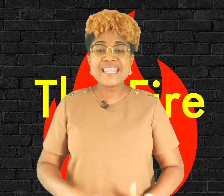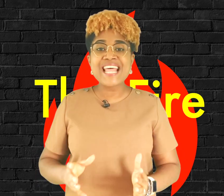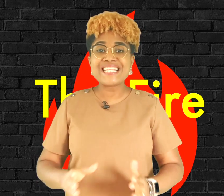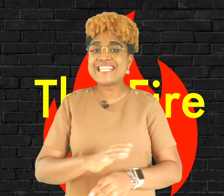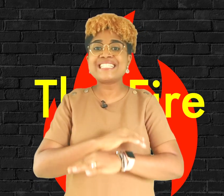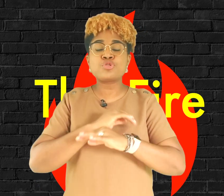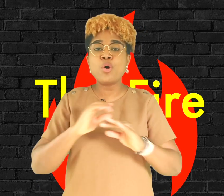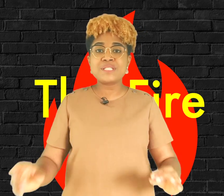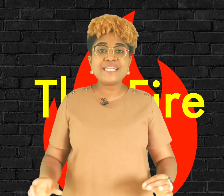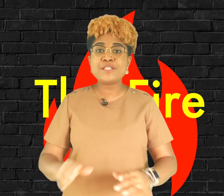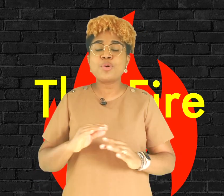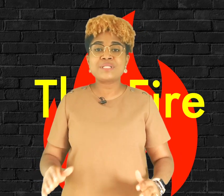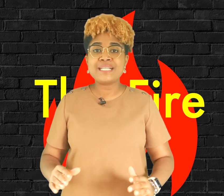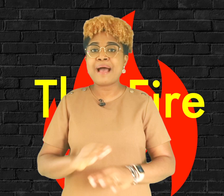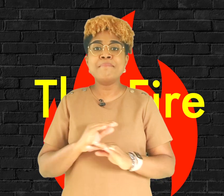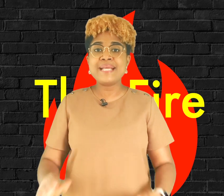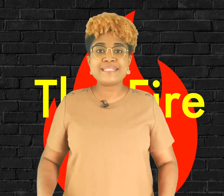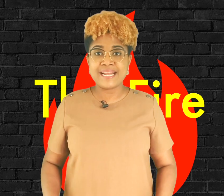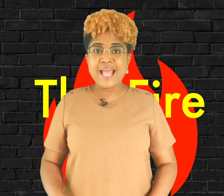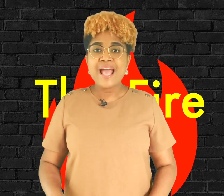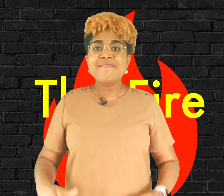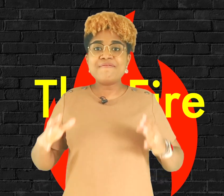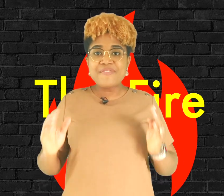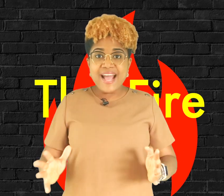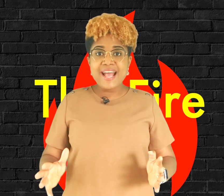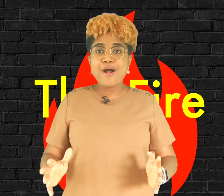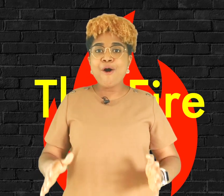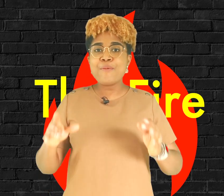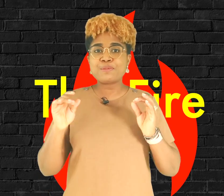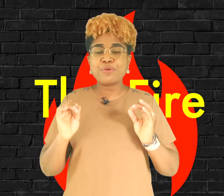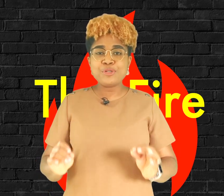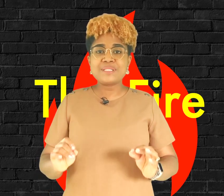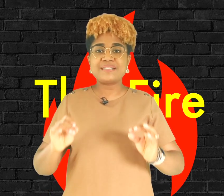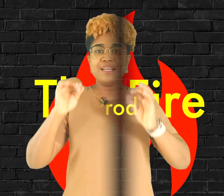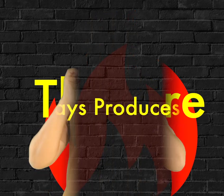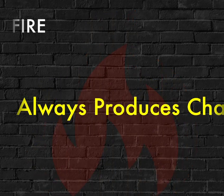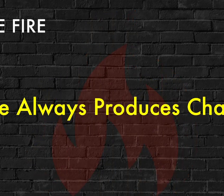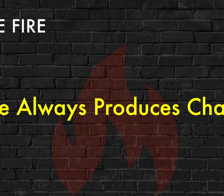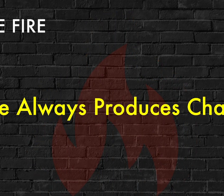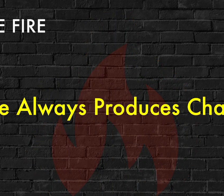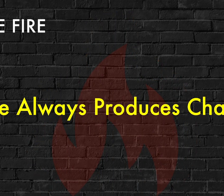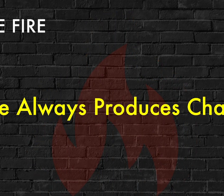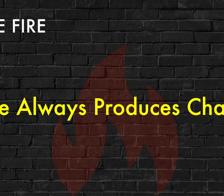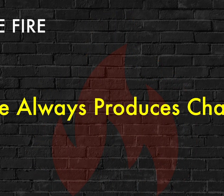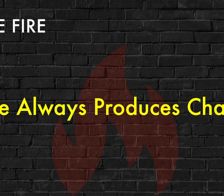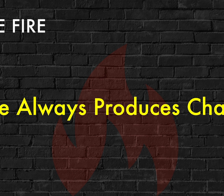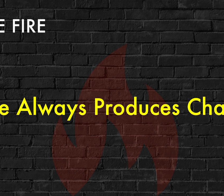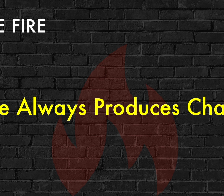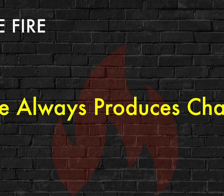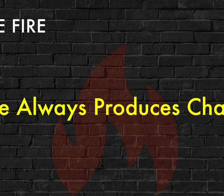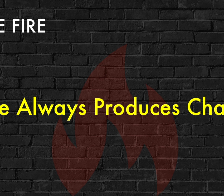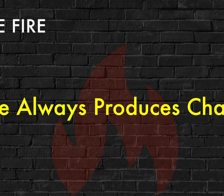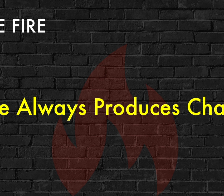them. That is totally, totally amazing. Fire always produces change.